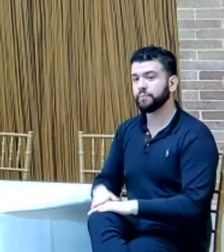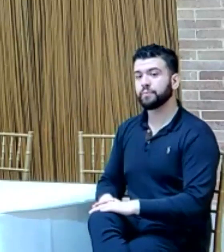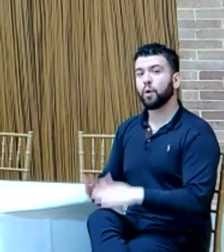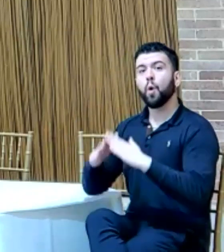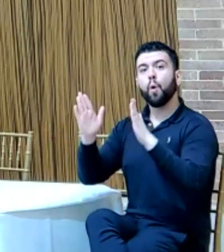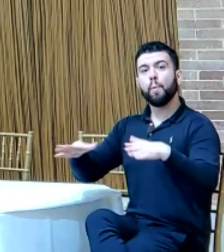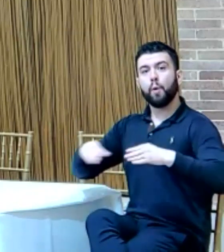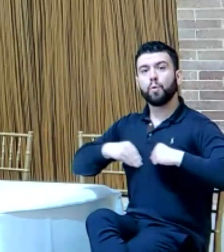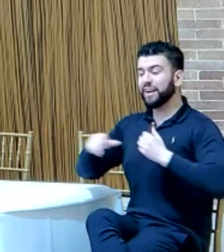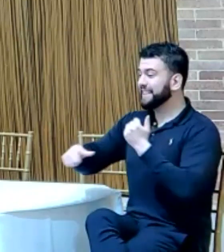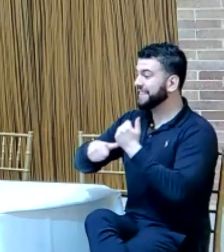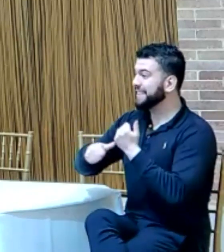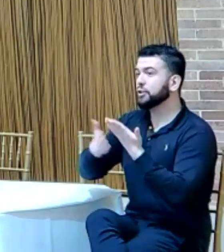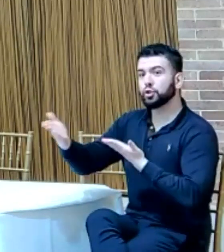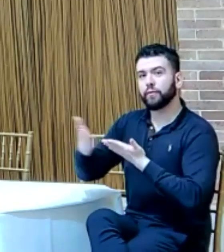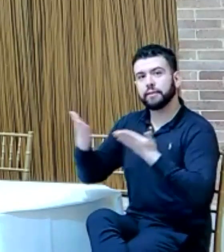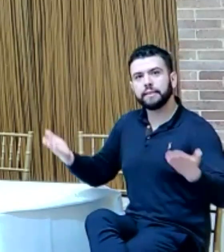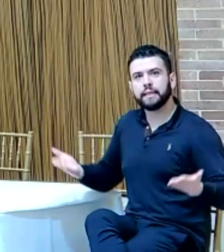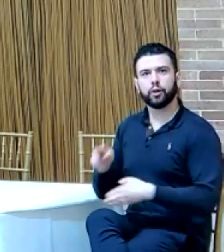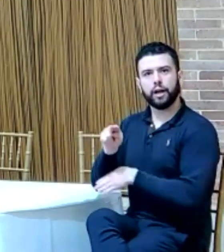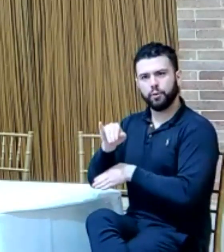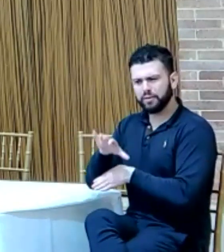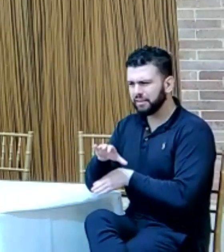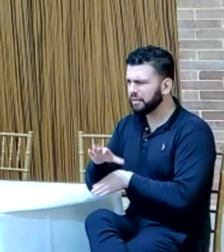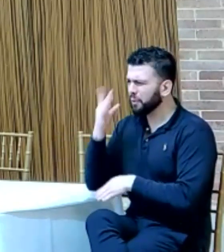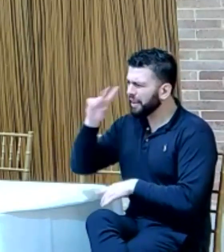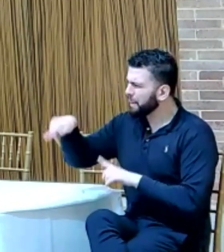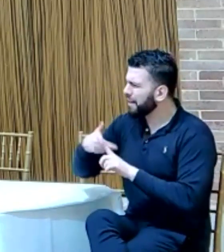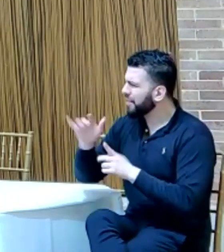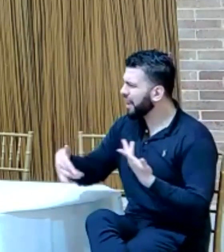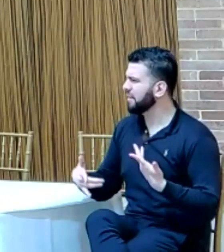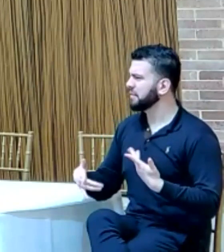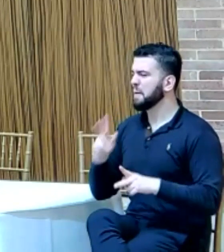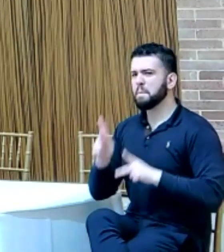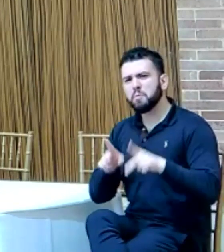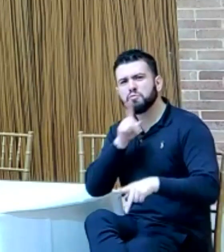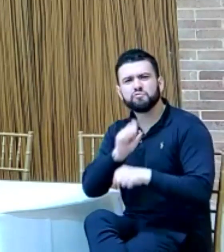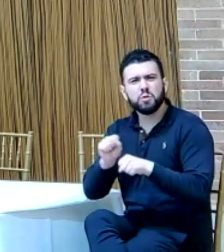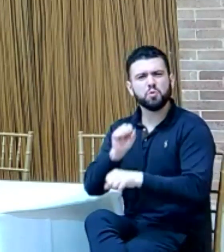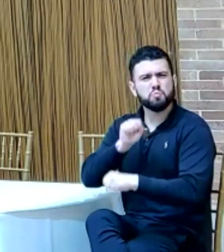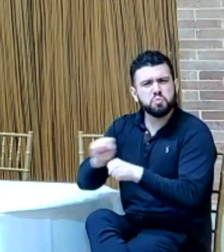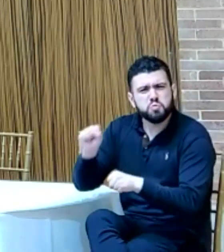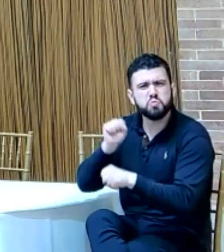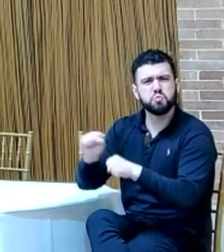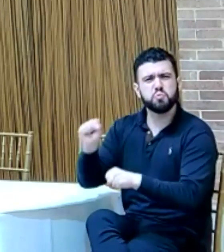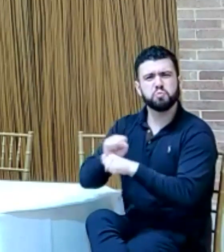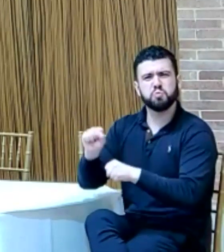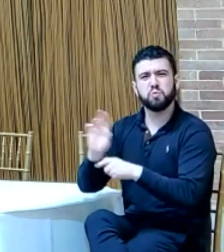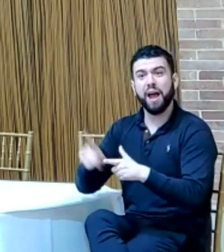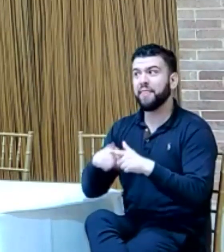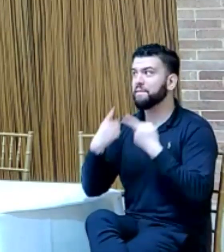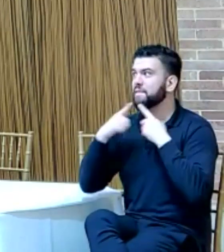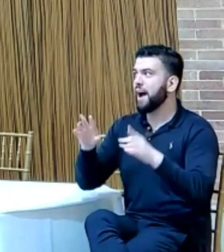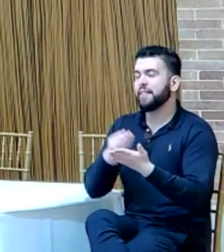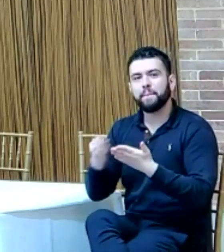of New York think about that as much as people work really hard to become homeowners right they connect with Realtors perhaps